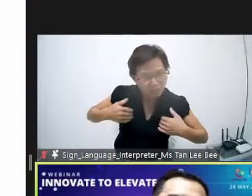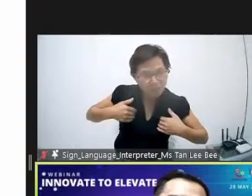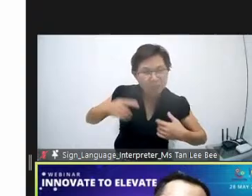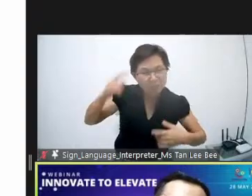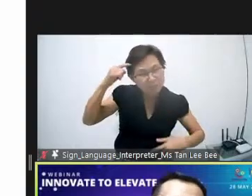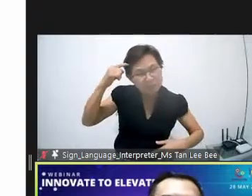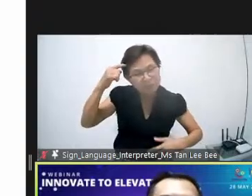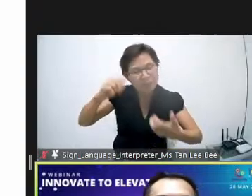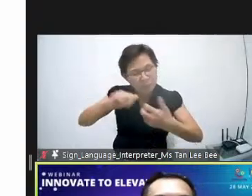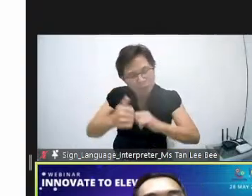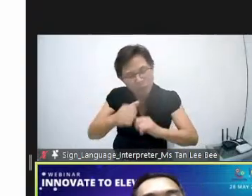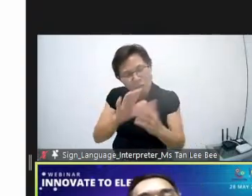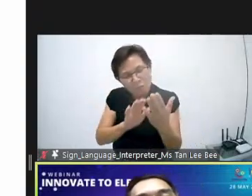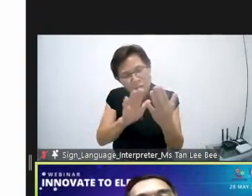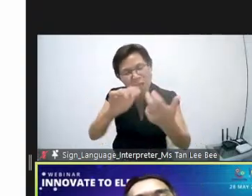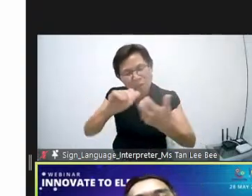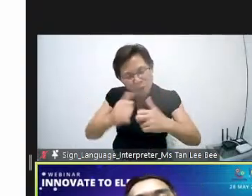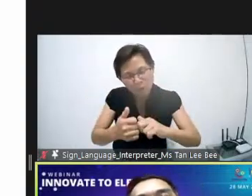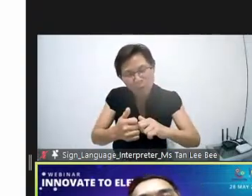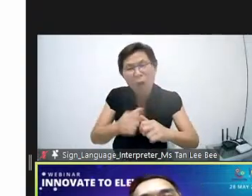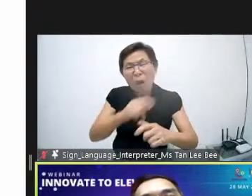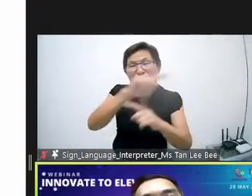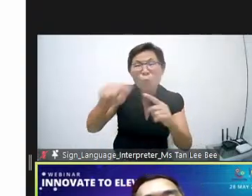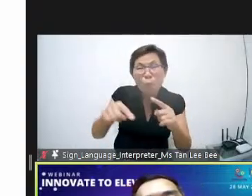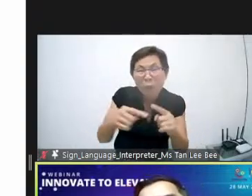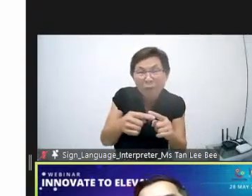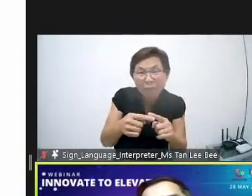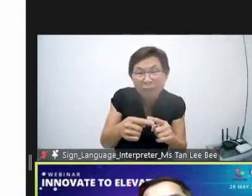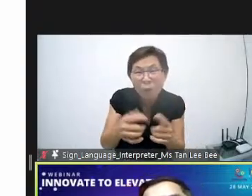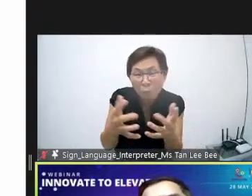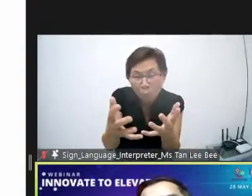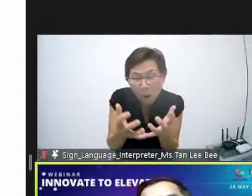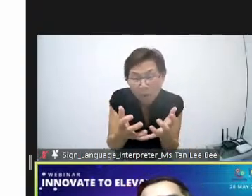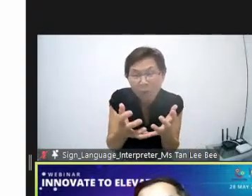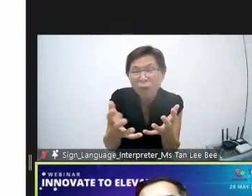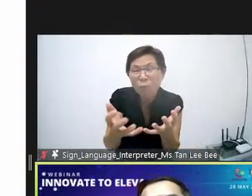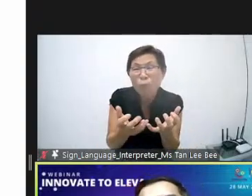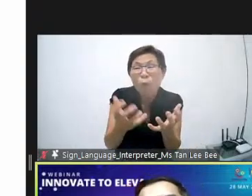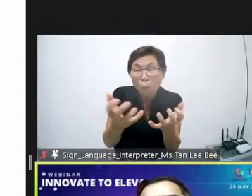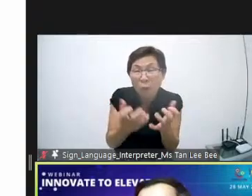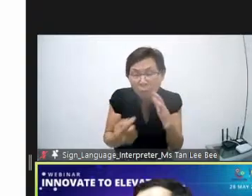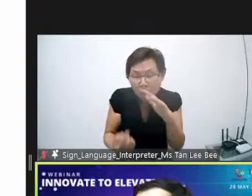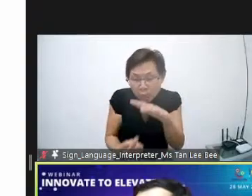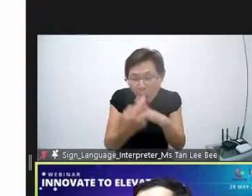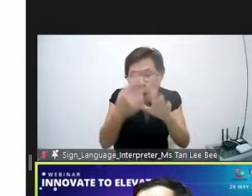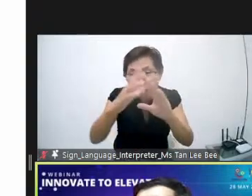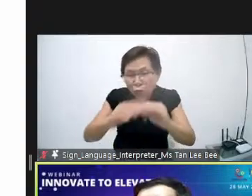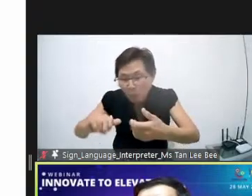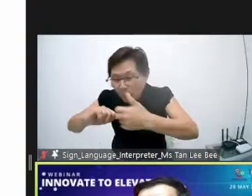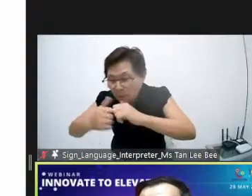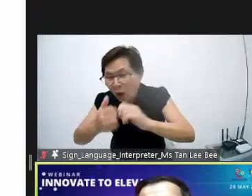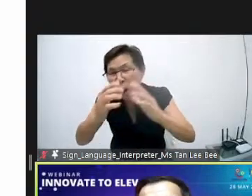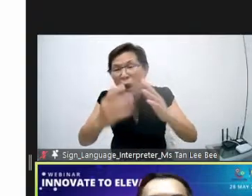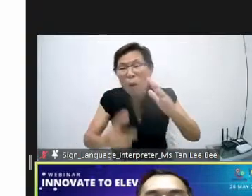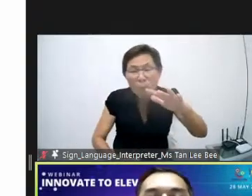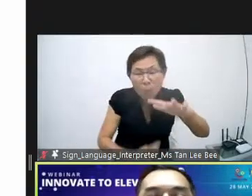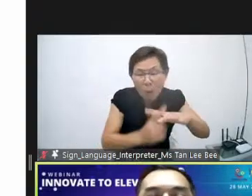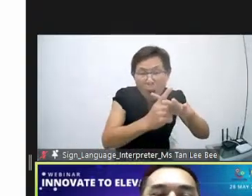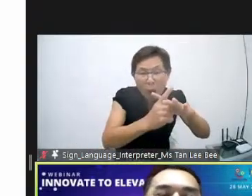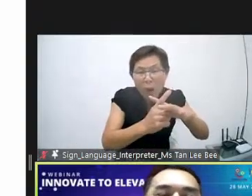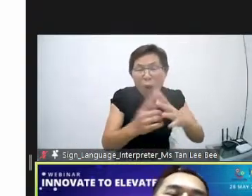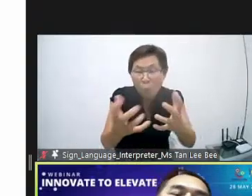a problem and they face problems, but when it comes to they want to come up with a solution and or they want to start